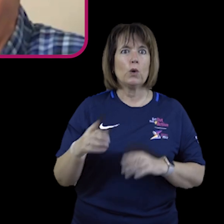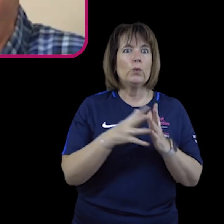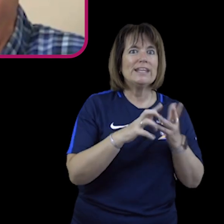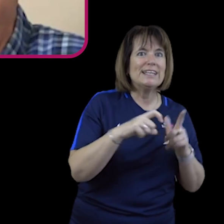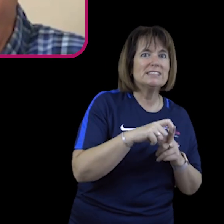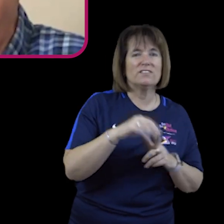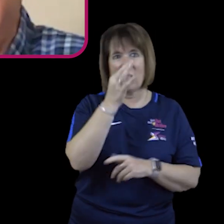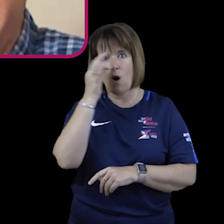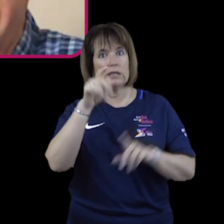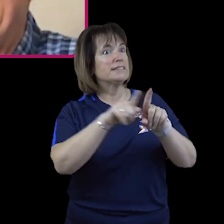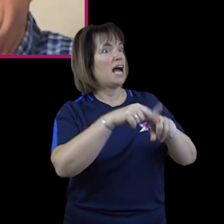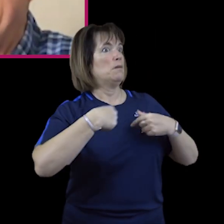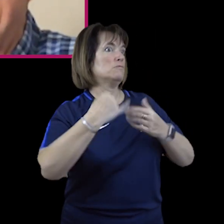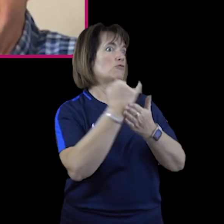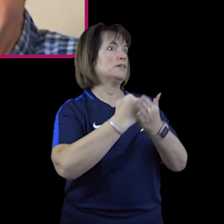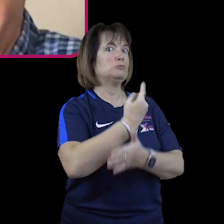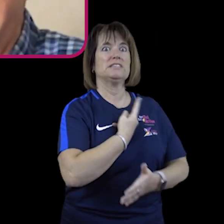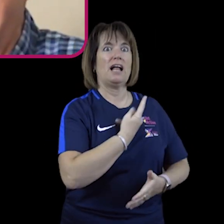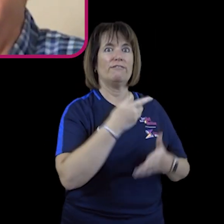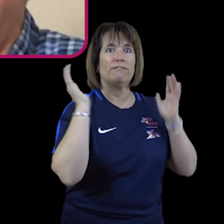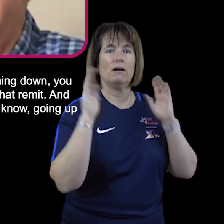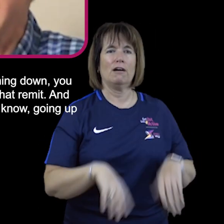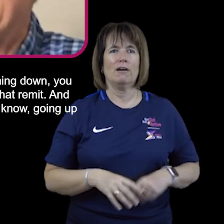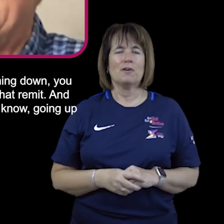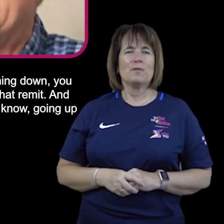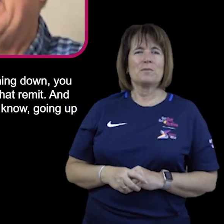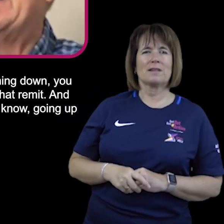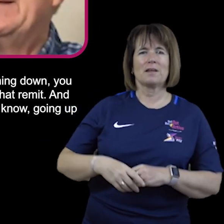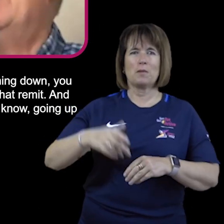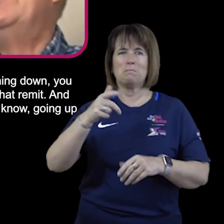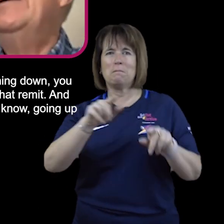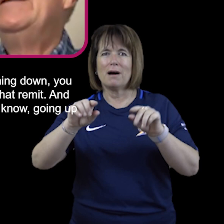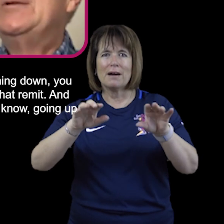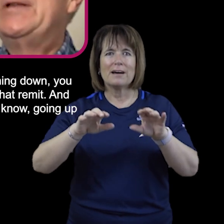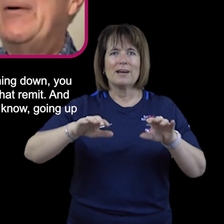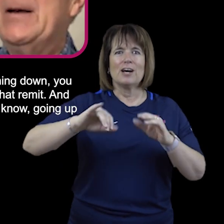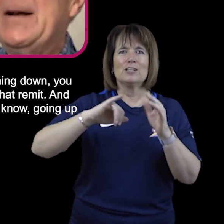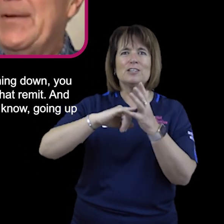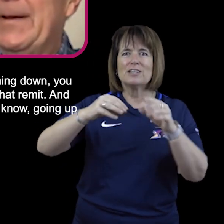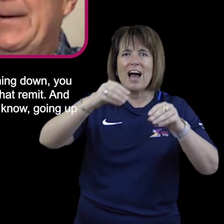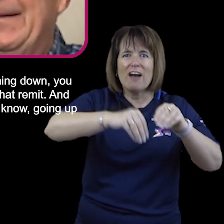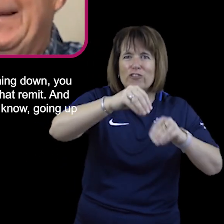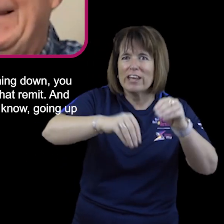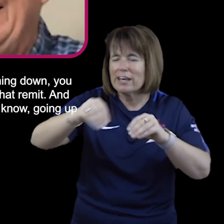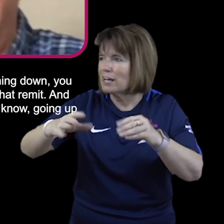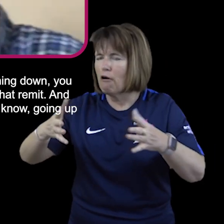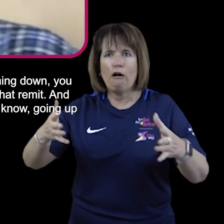a flower. Yeah. I'd be rubbish. I know. You had to pull us back. No, sterilise Don't cut